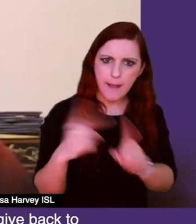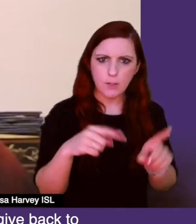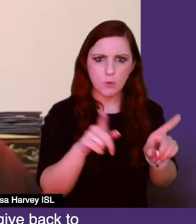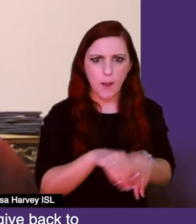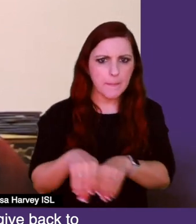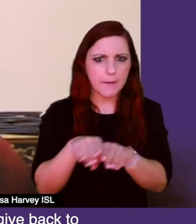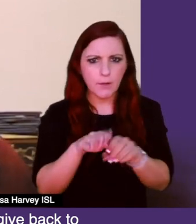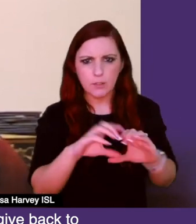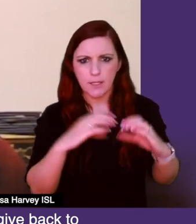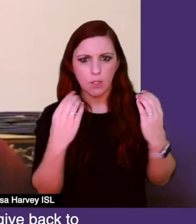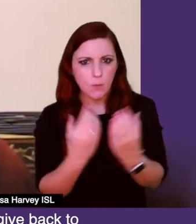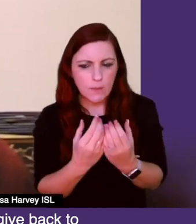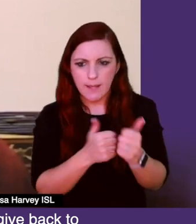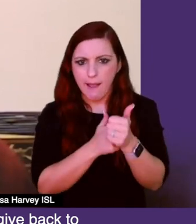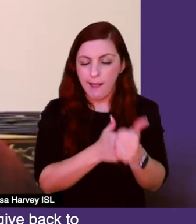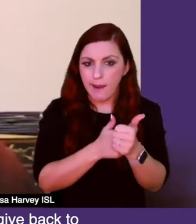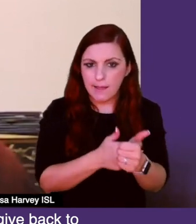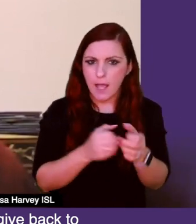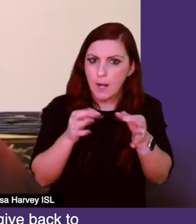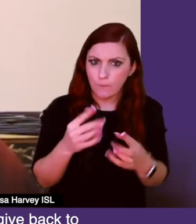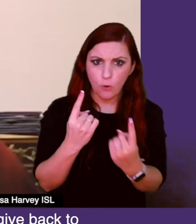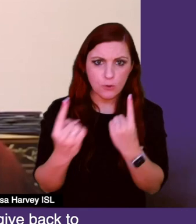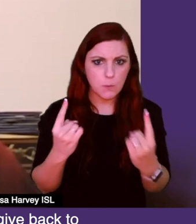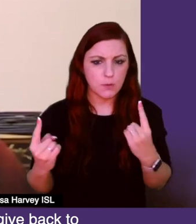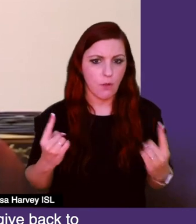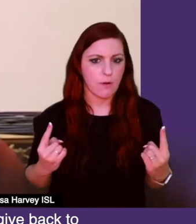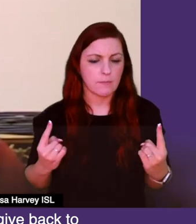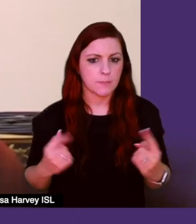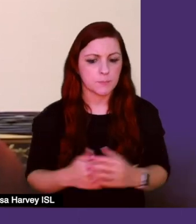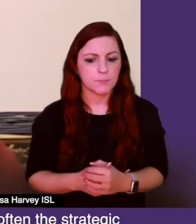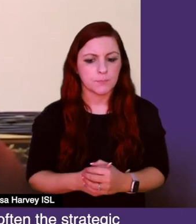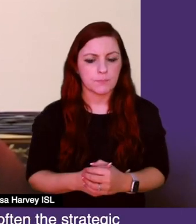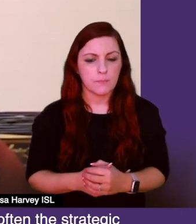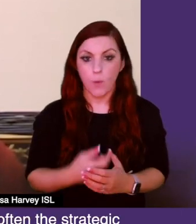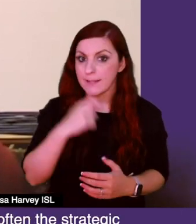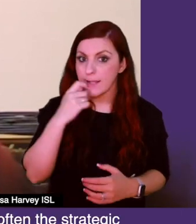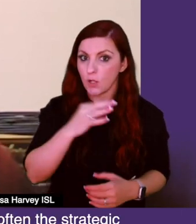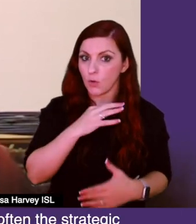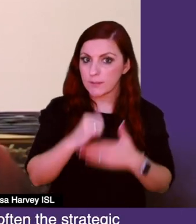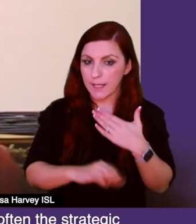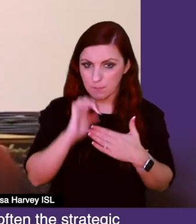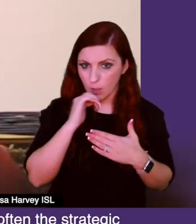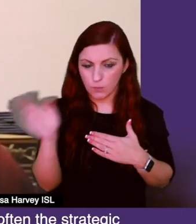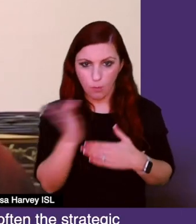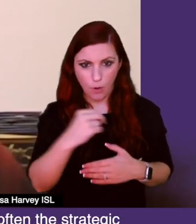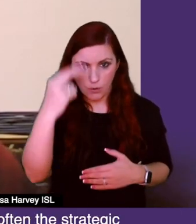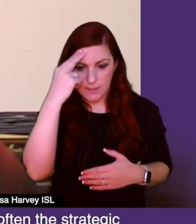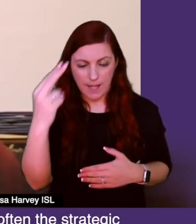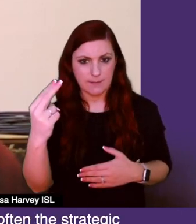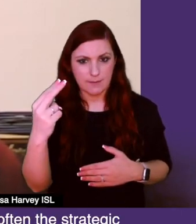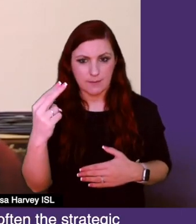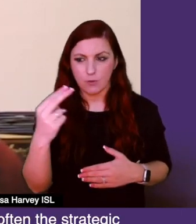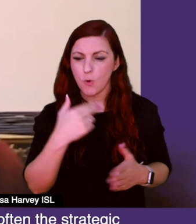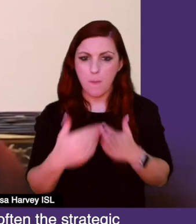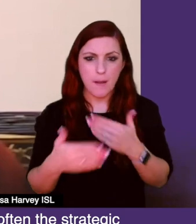peers, our community, our allies, and of course to each other. I say good days because we all understand the